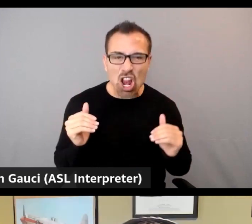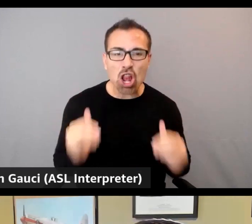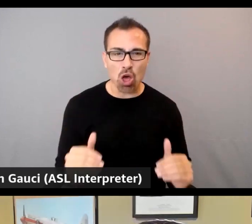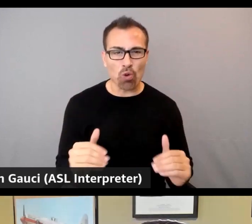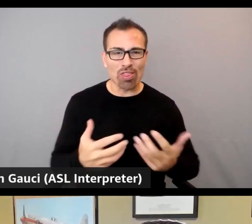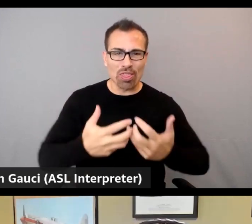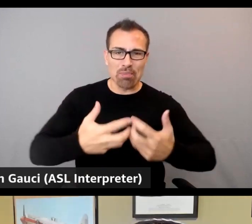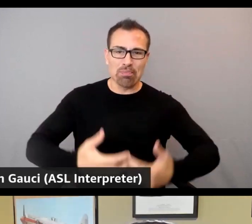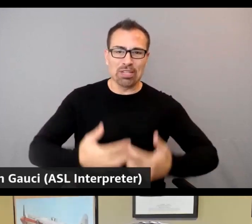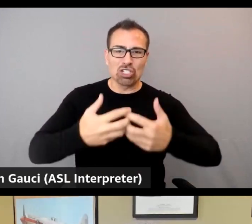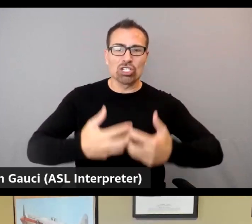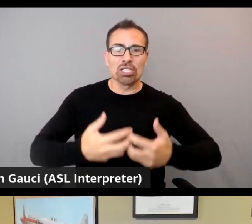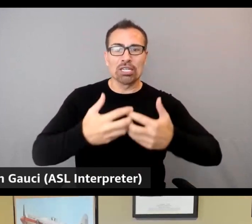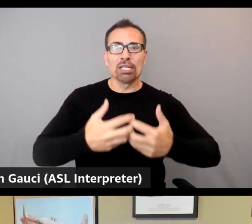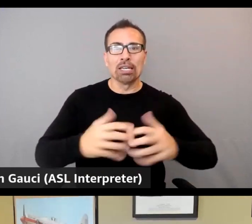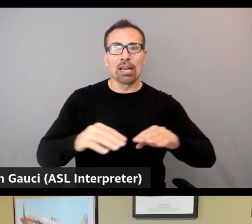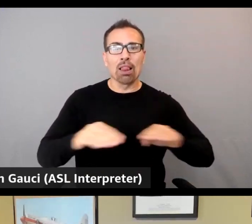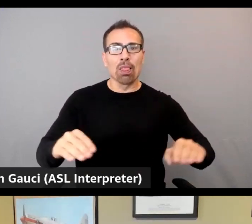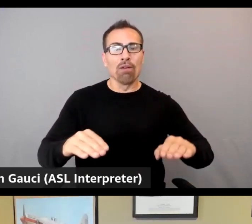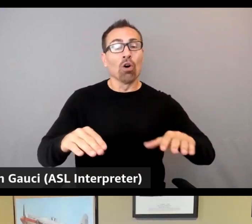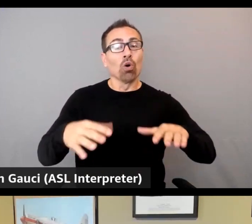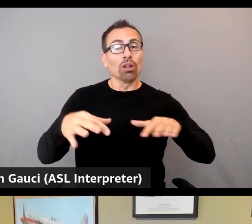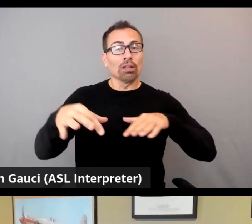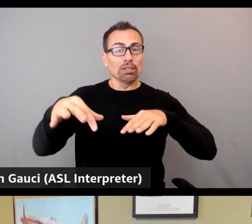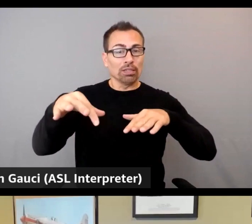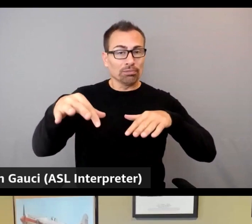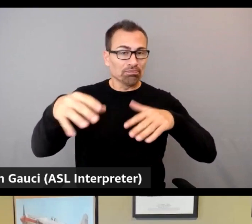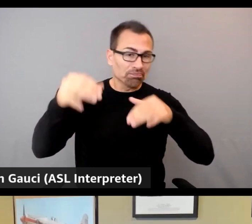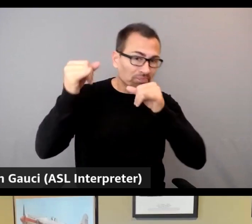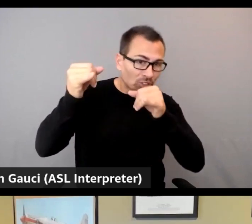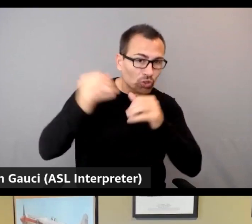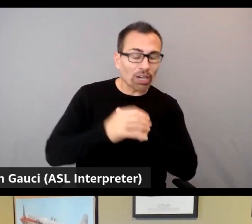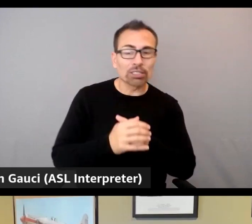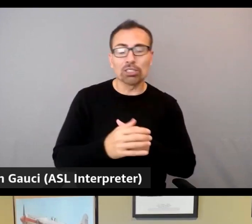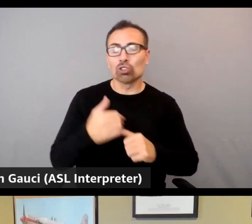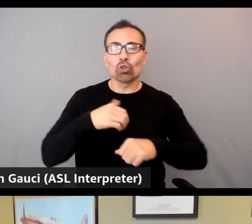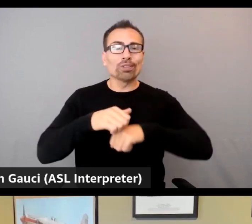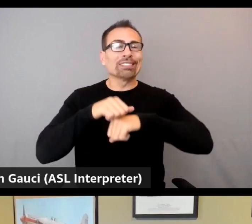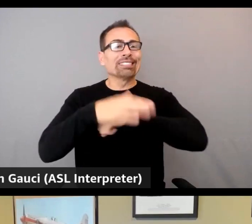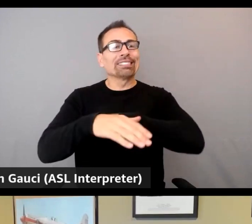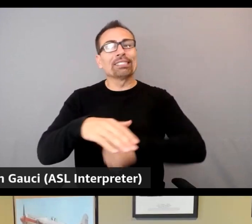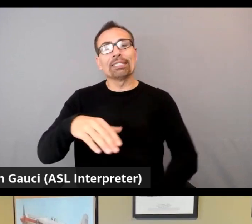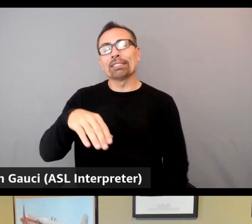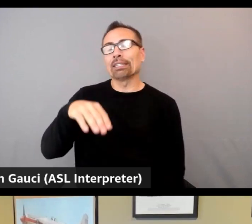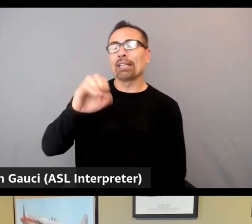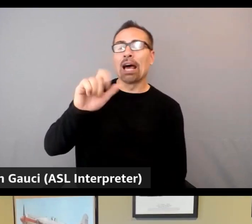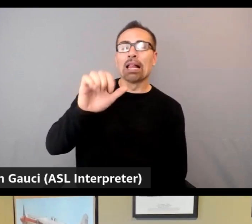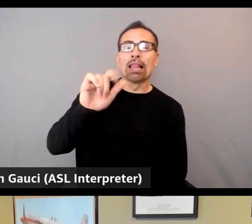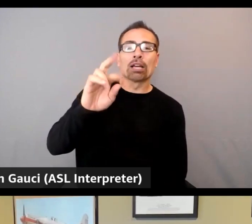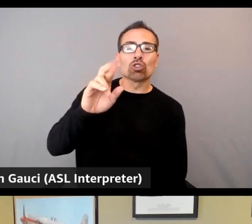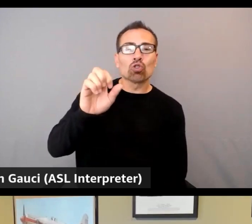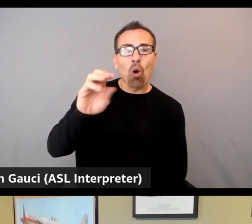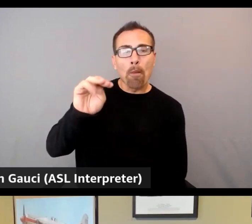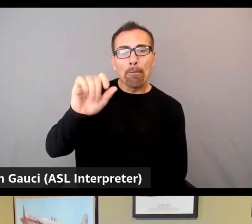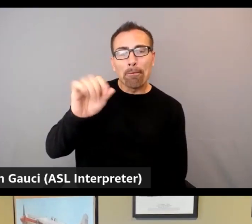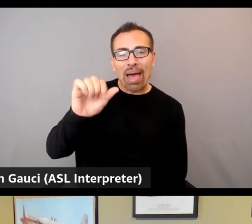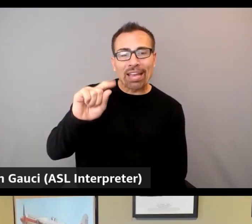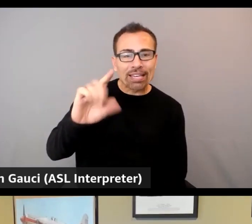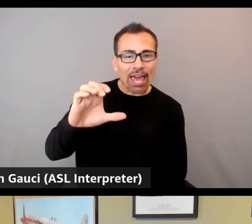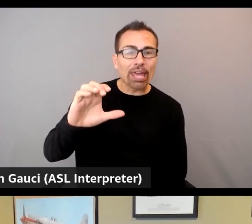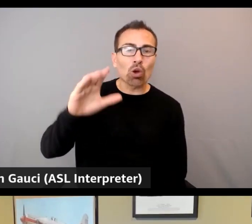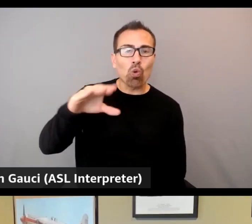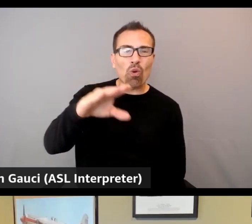level instructions of send electromagnetic wave with this frequency and with this amplitude for this amount of